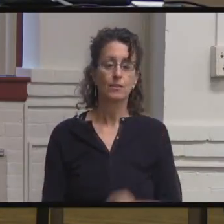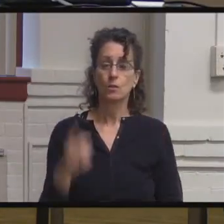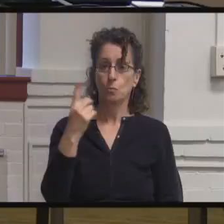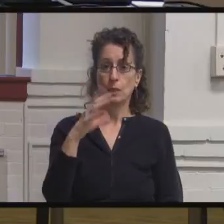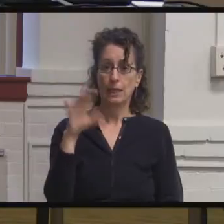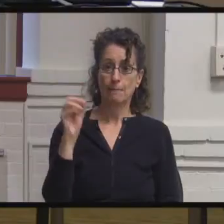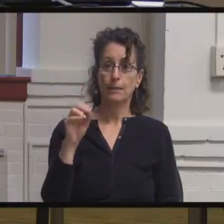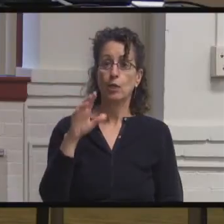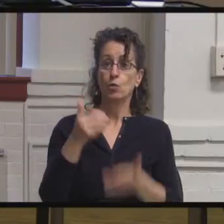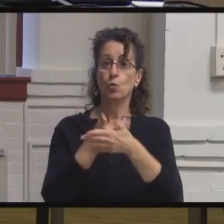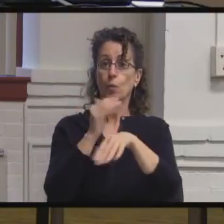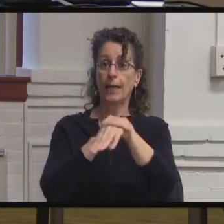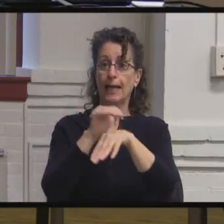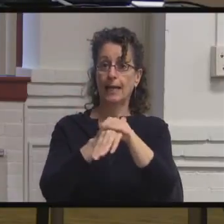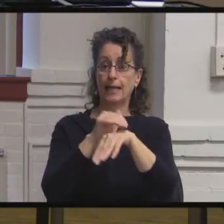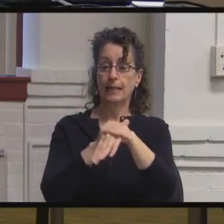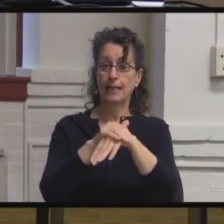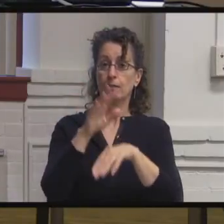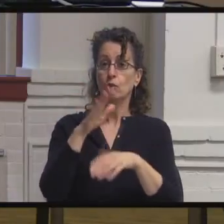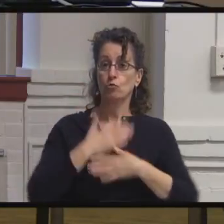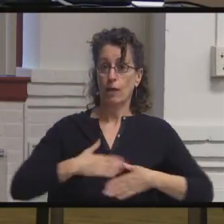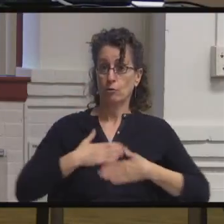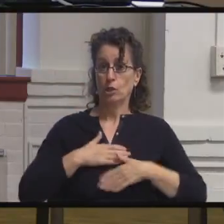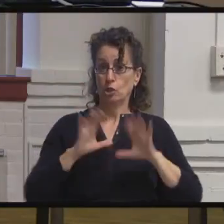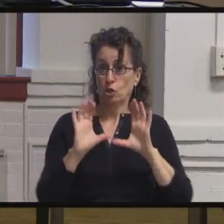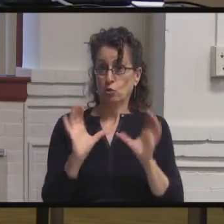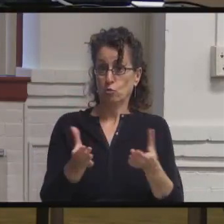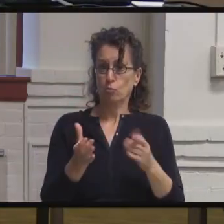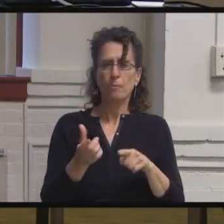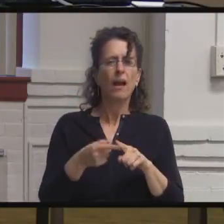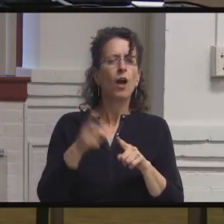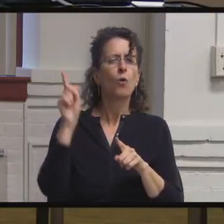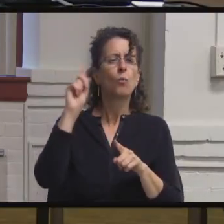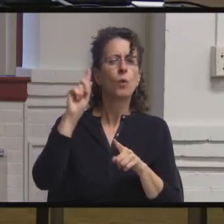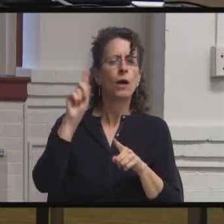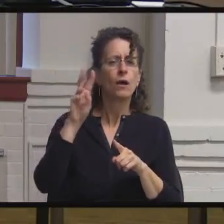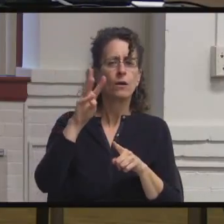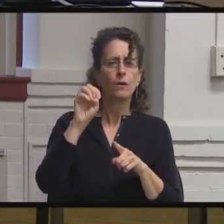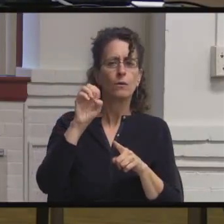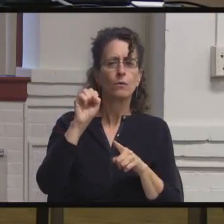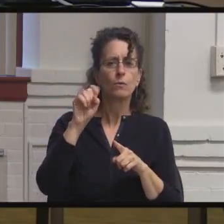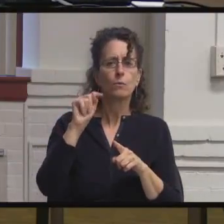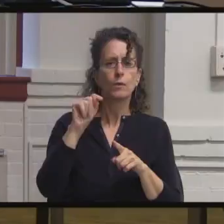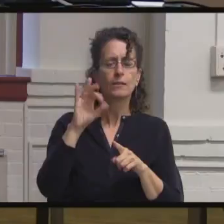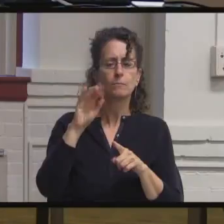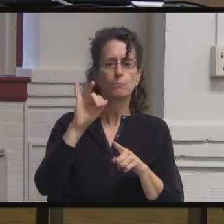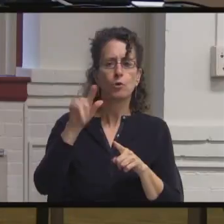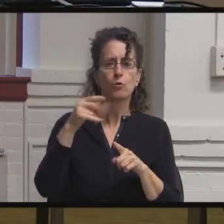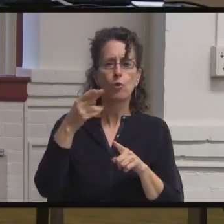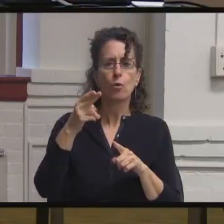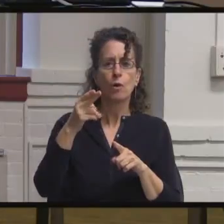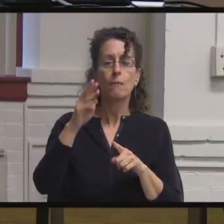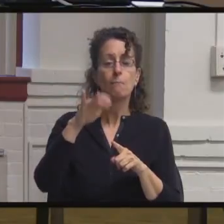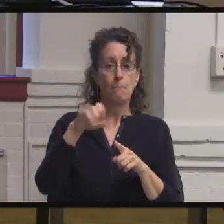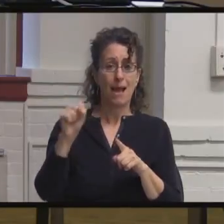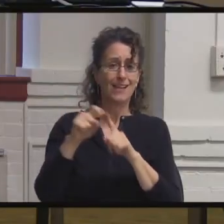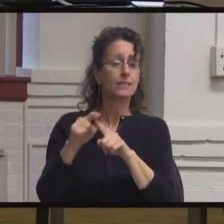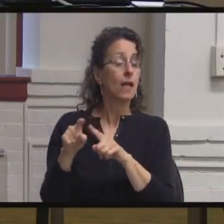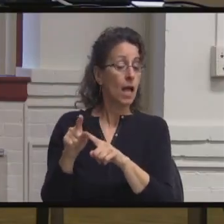England Recreation Group out of Westboro, Massachusetts, they're the ones that we purchased the equipment for Living Memorial at Living Memorial Park. We've